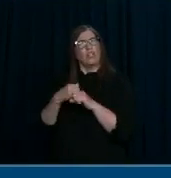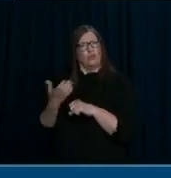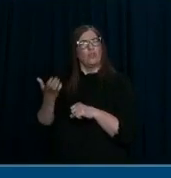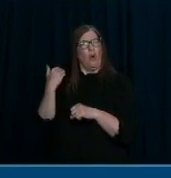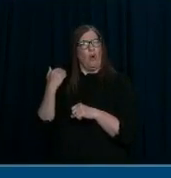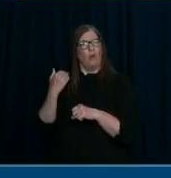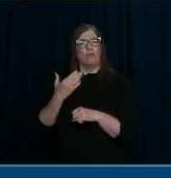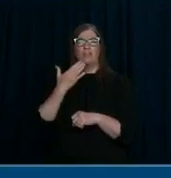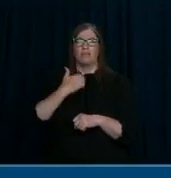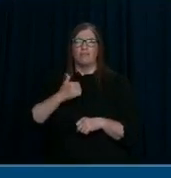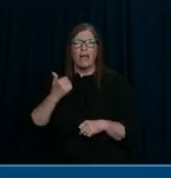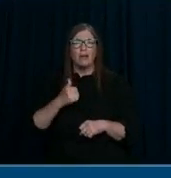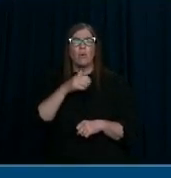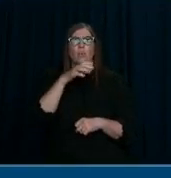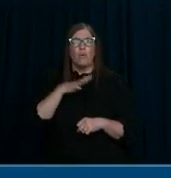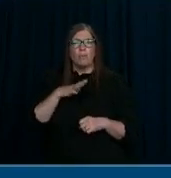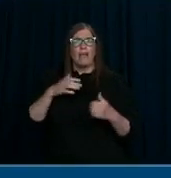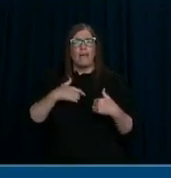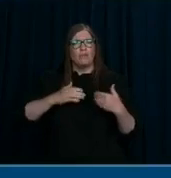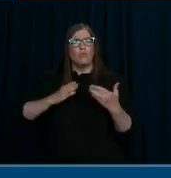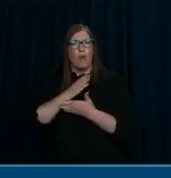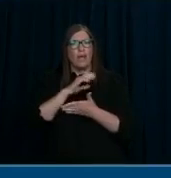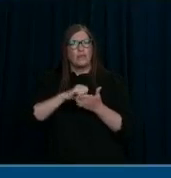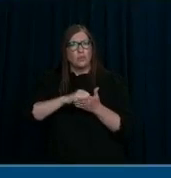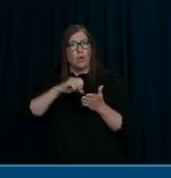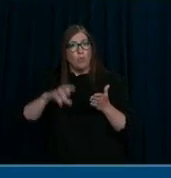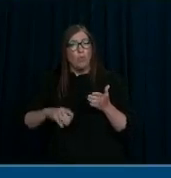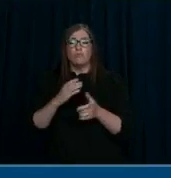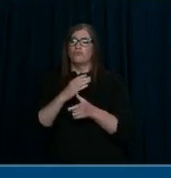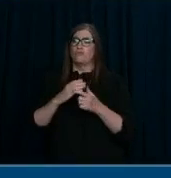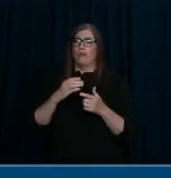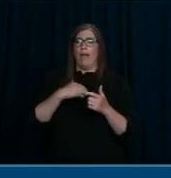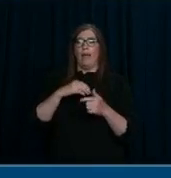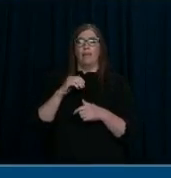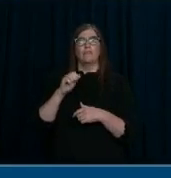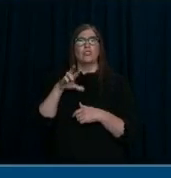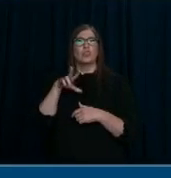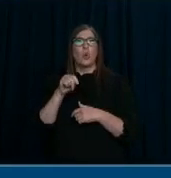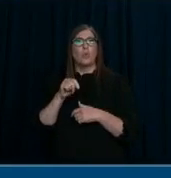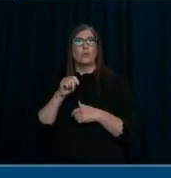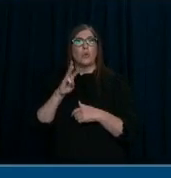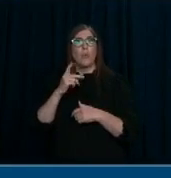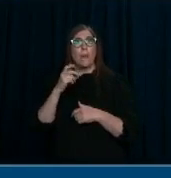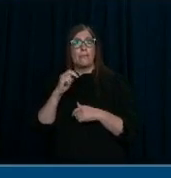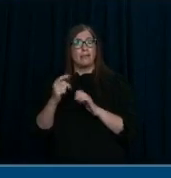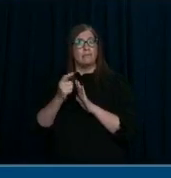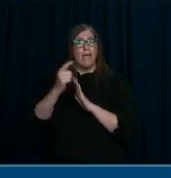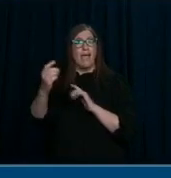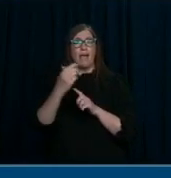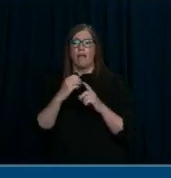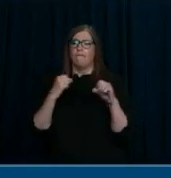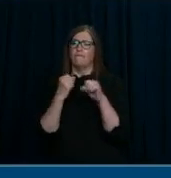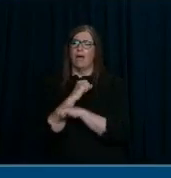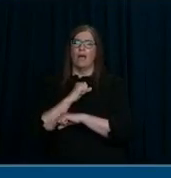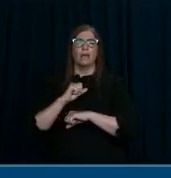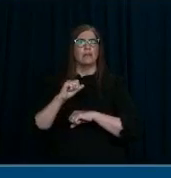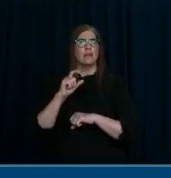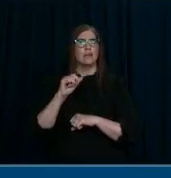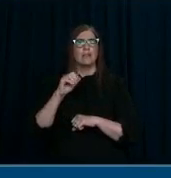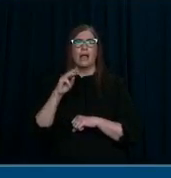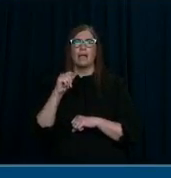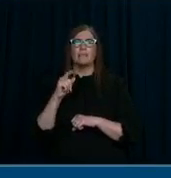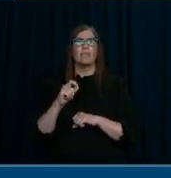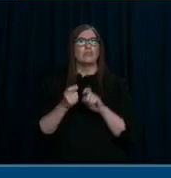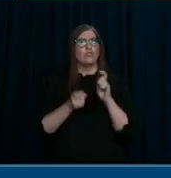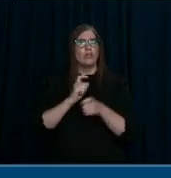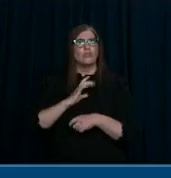better. Women had the right to have an abortion, we had an assault weapons ban, and fighting climate change was cool. MAGA